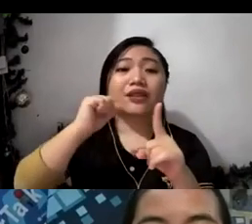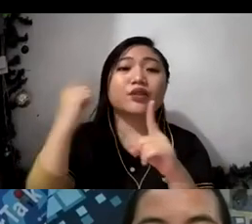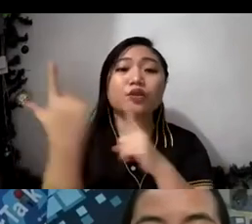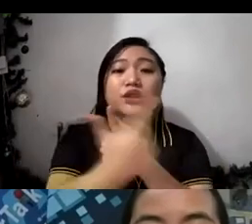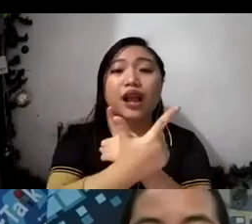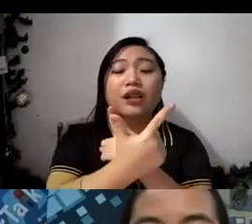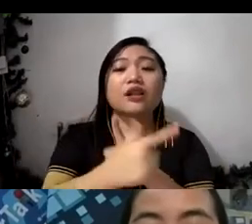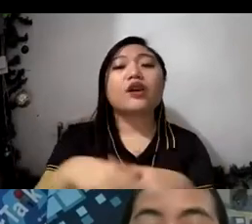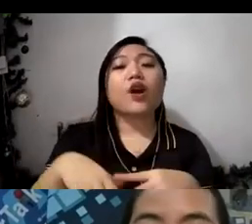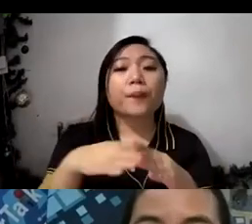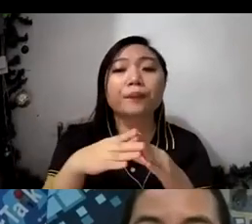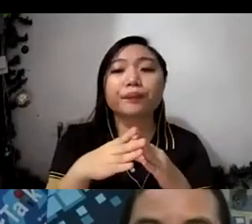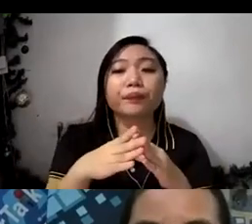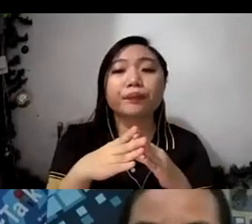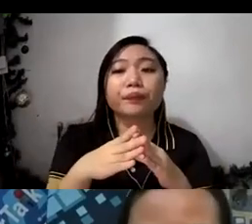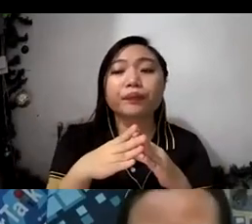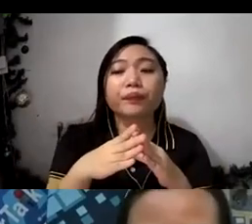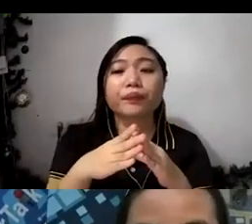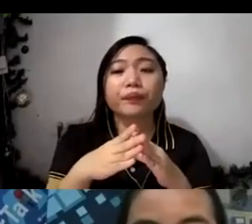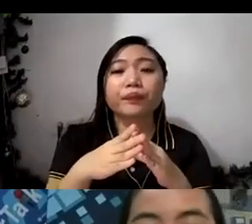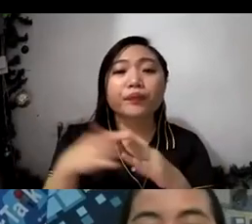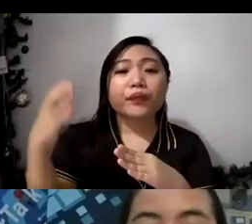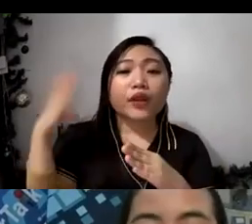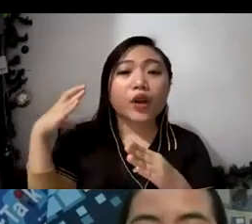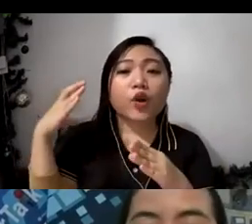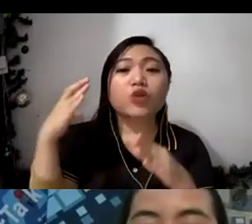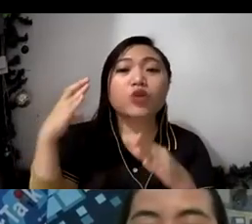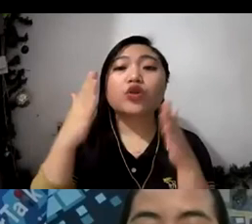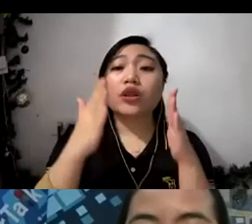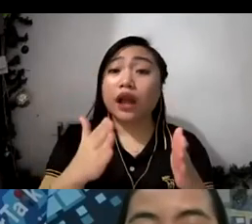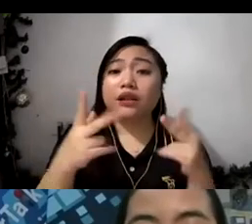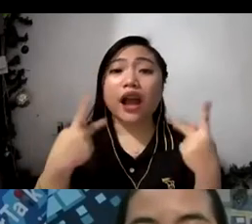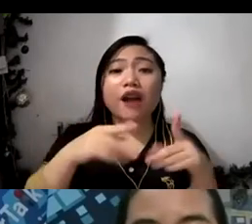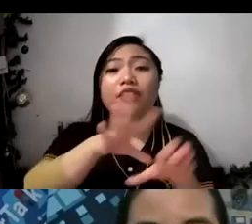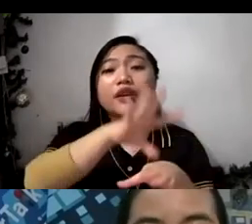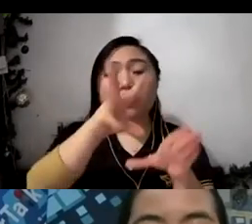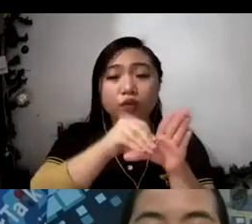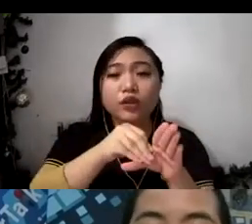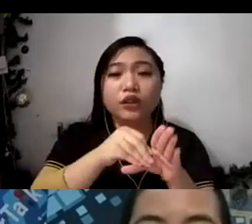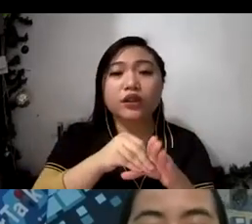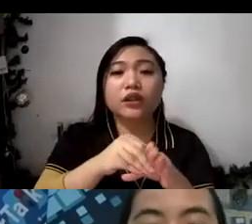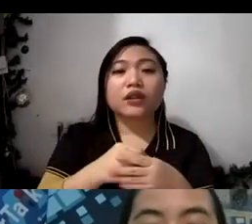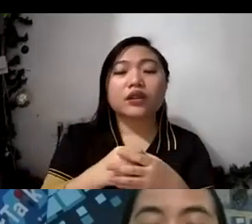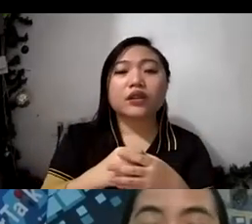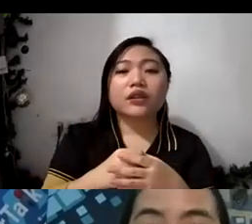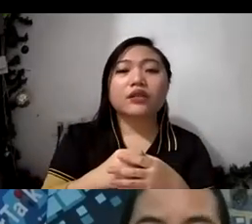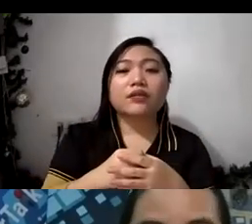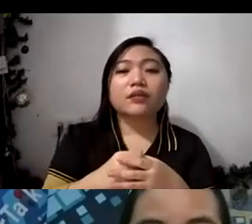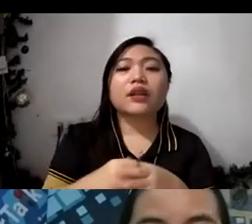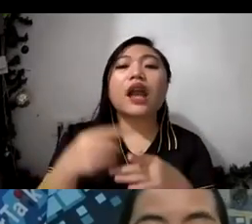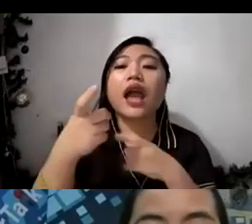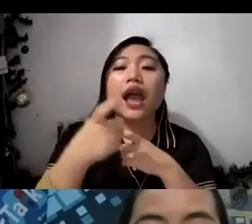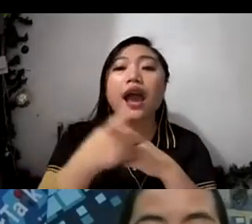she has extensive involvement in the following. Okay. participatory JESSE assessment and